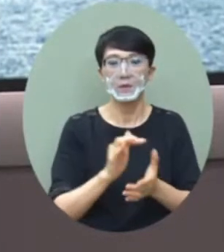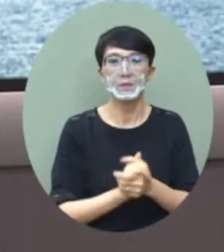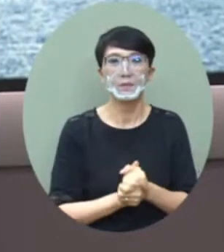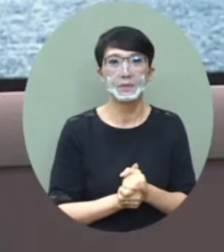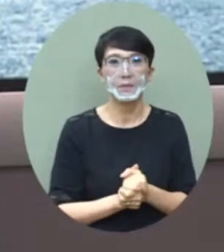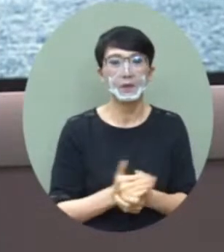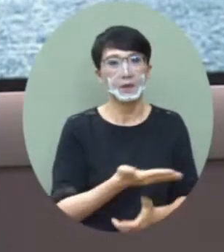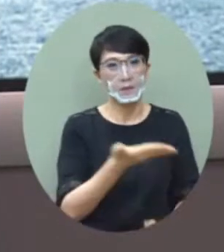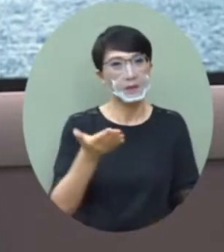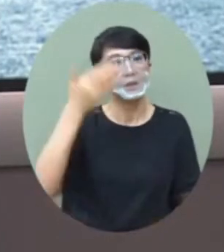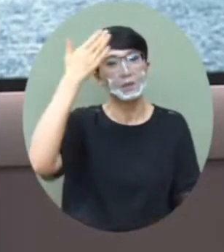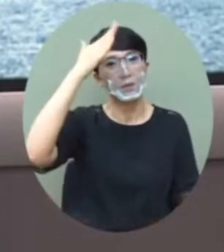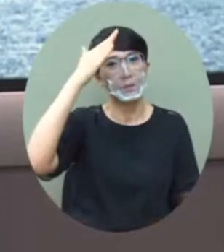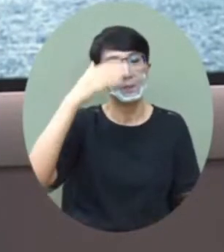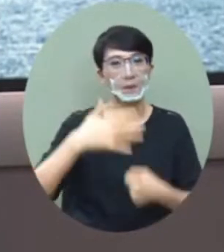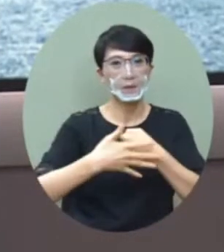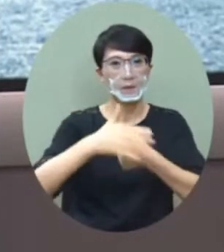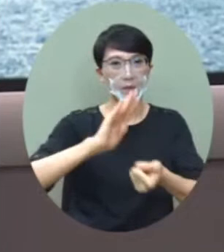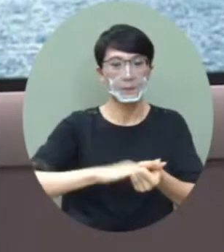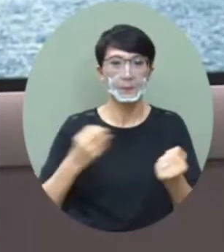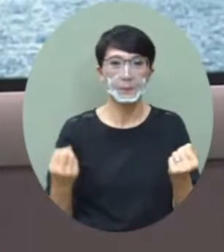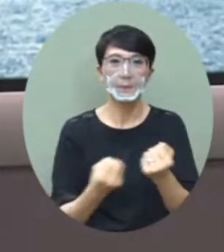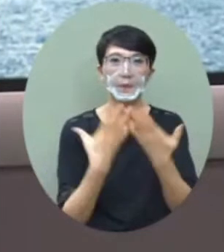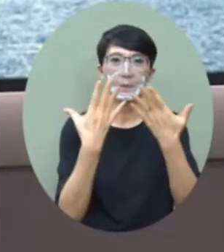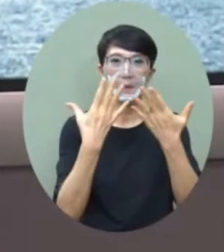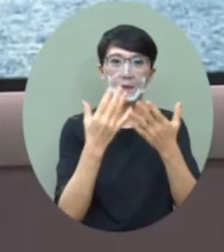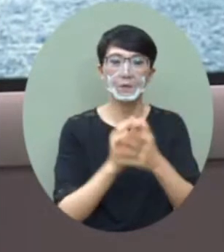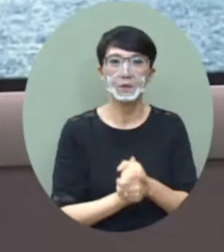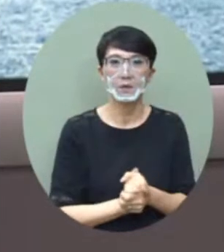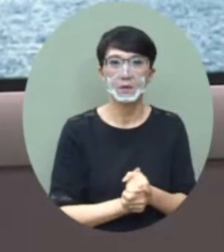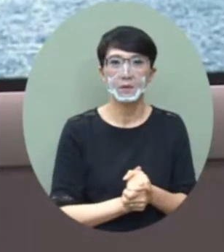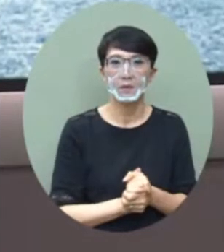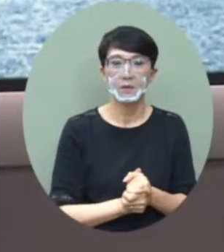to receive HA patients.